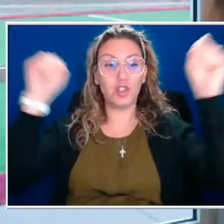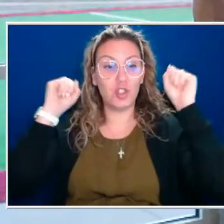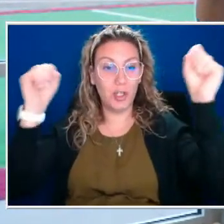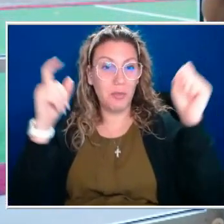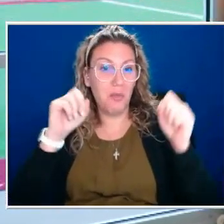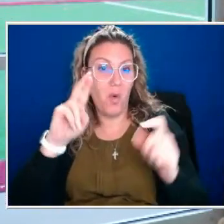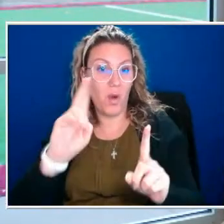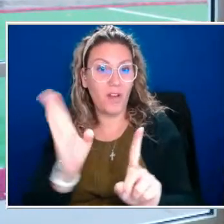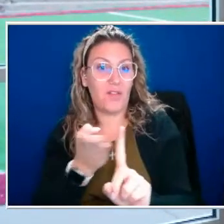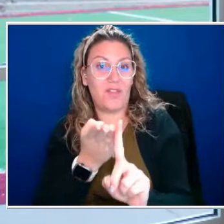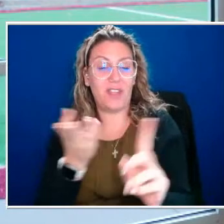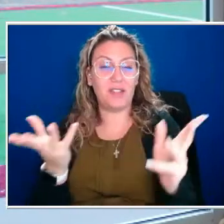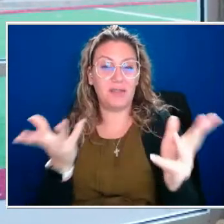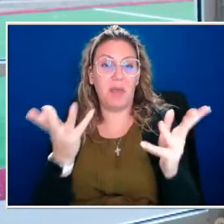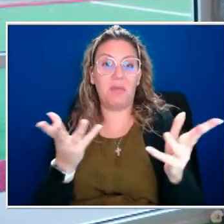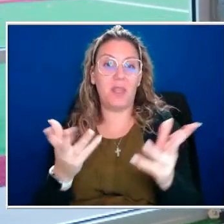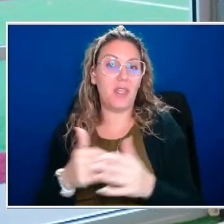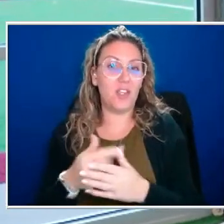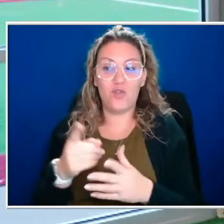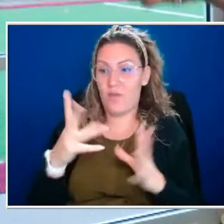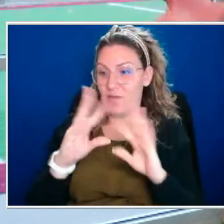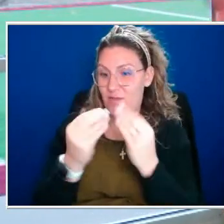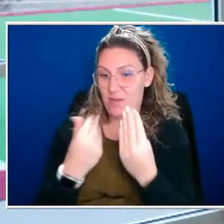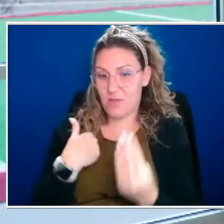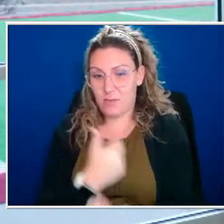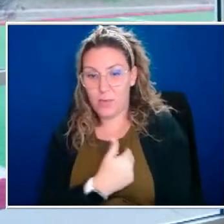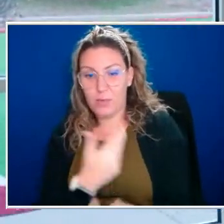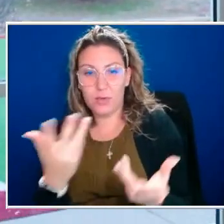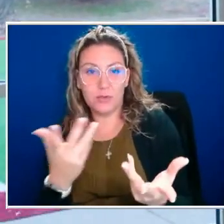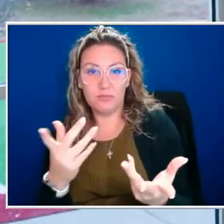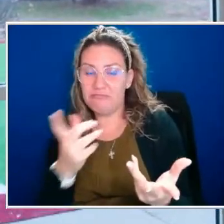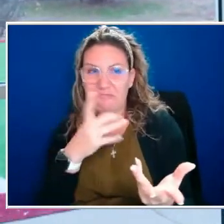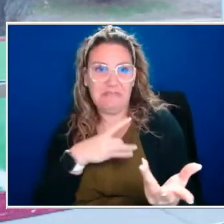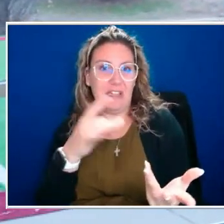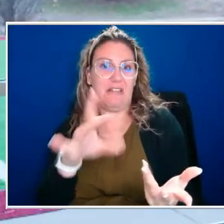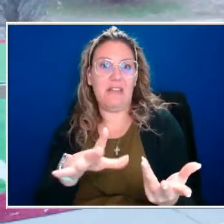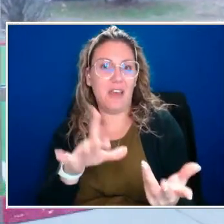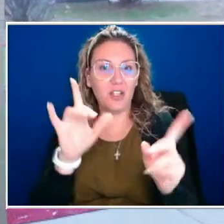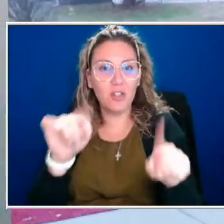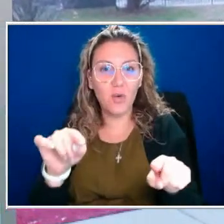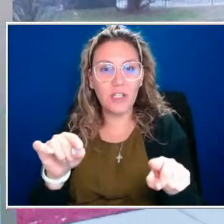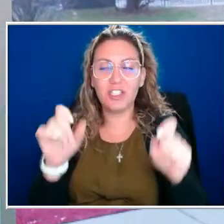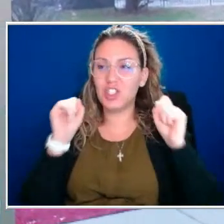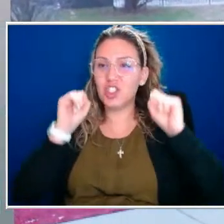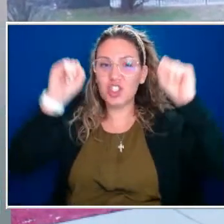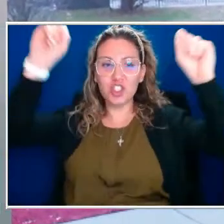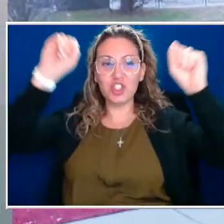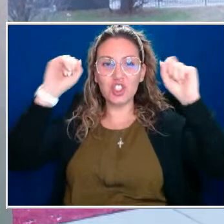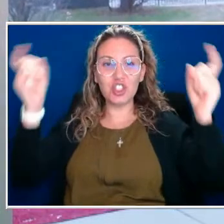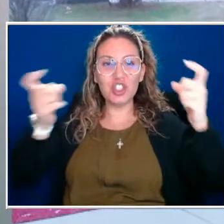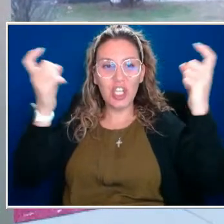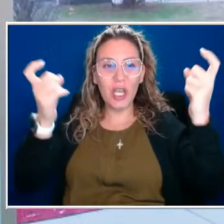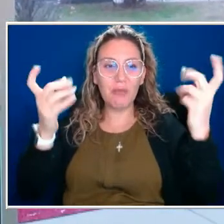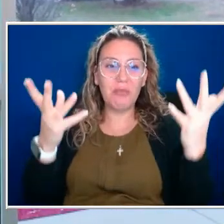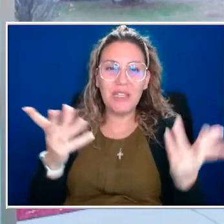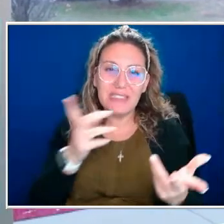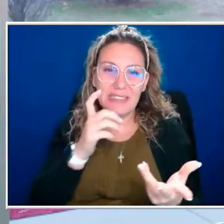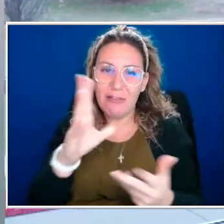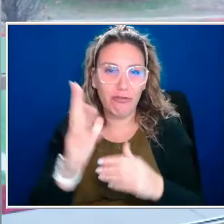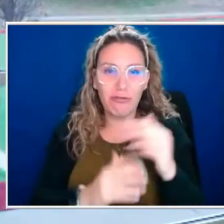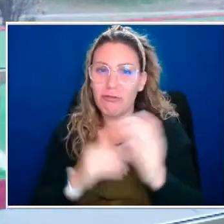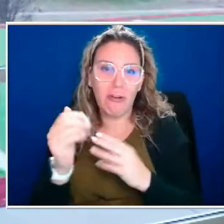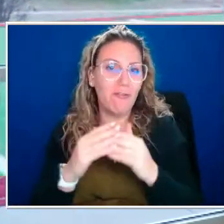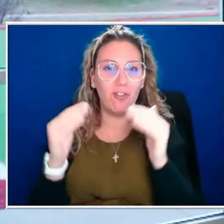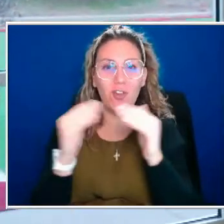maybe you have a family member who doesn't like to go to a gym and it's not their comfort level, but these are so simple yet